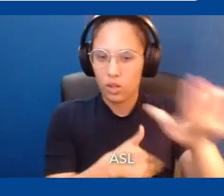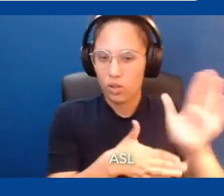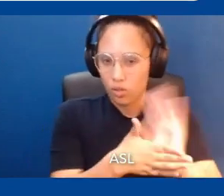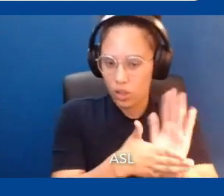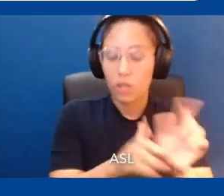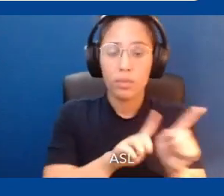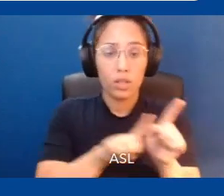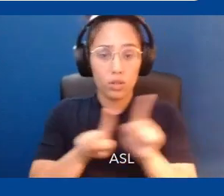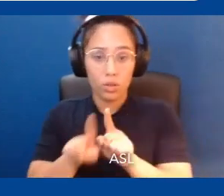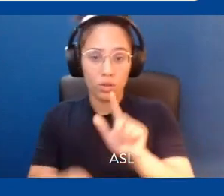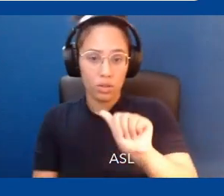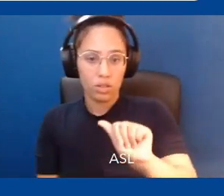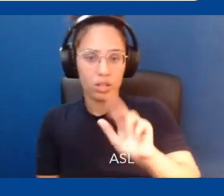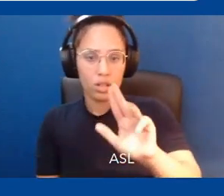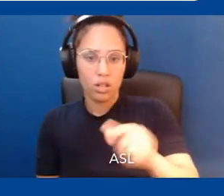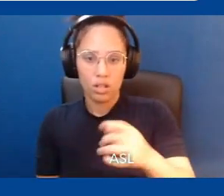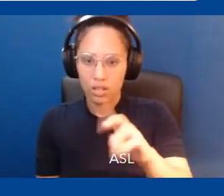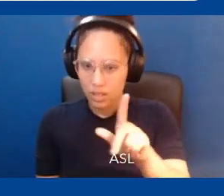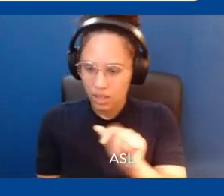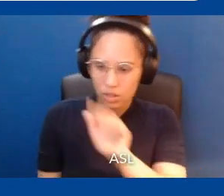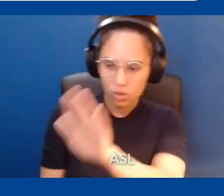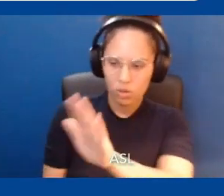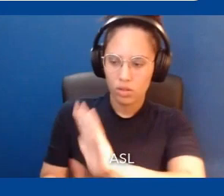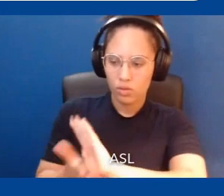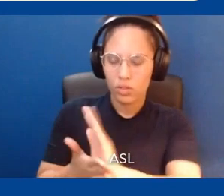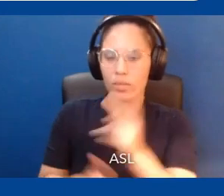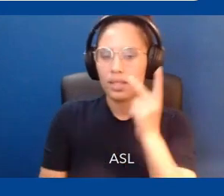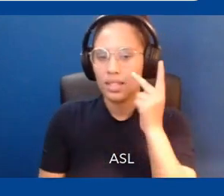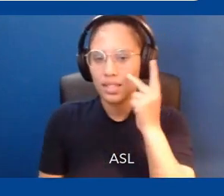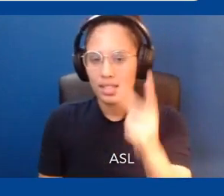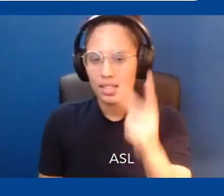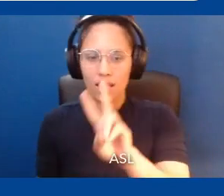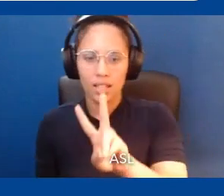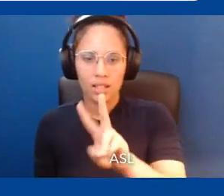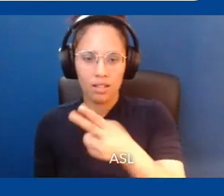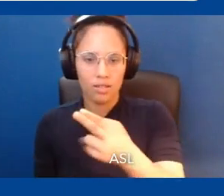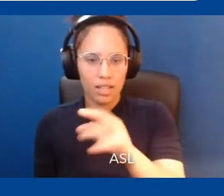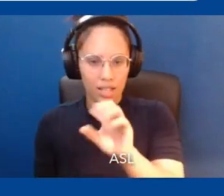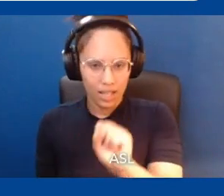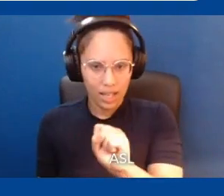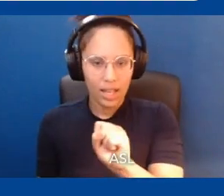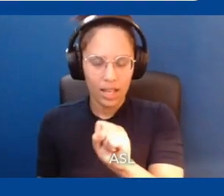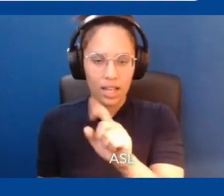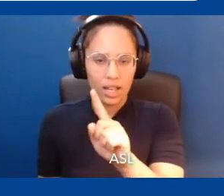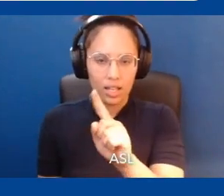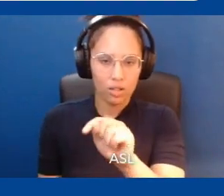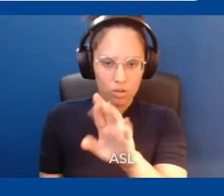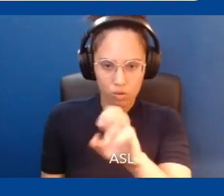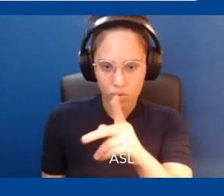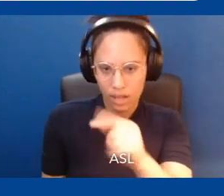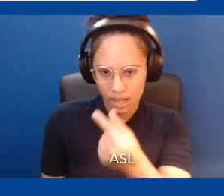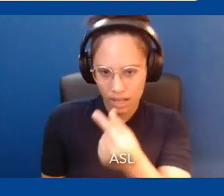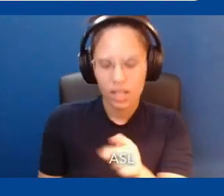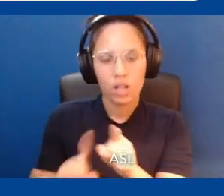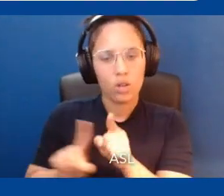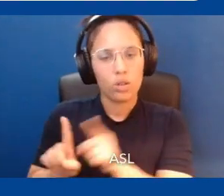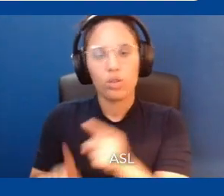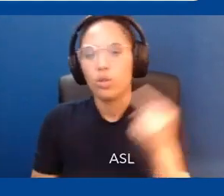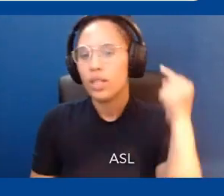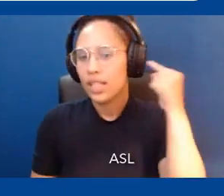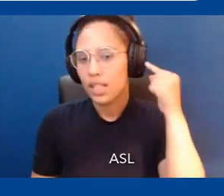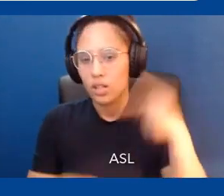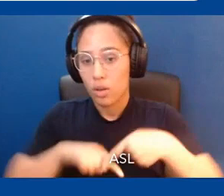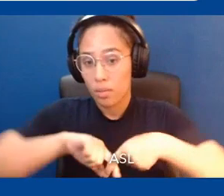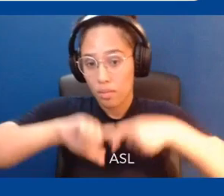tracking of the VHS and a pause, but then the audio continues to go on, which, I mean, I love all